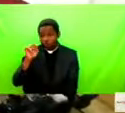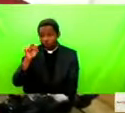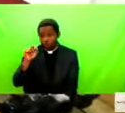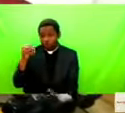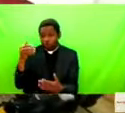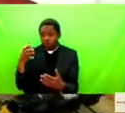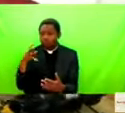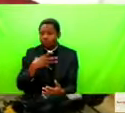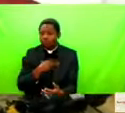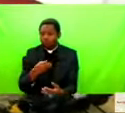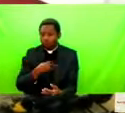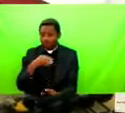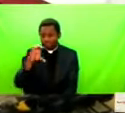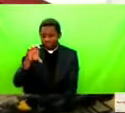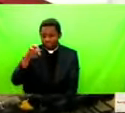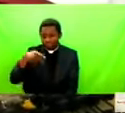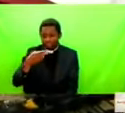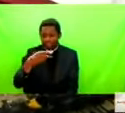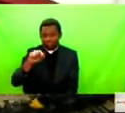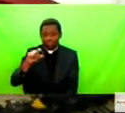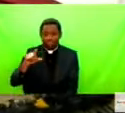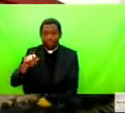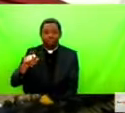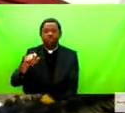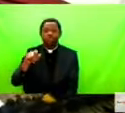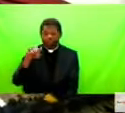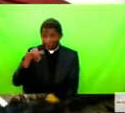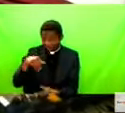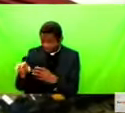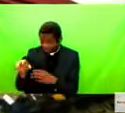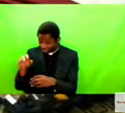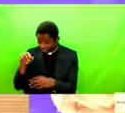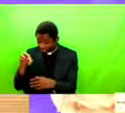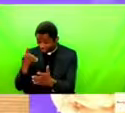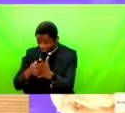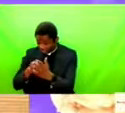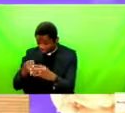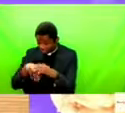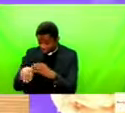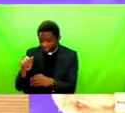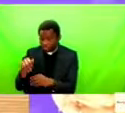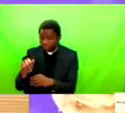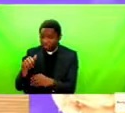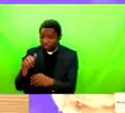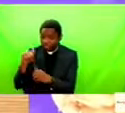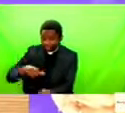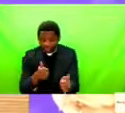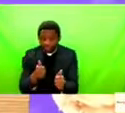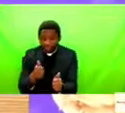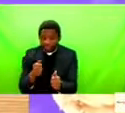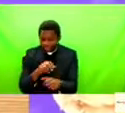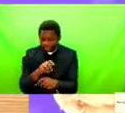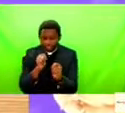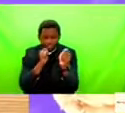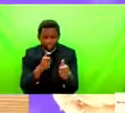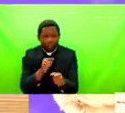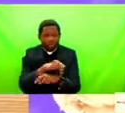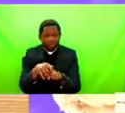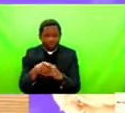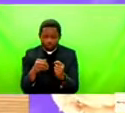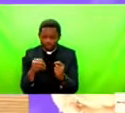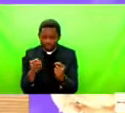He's a deacon from Baptist, but he's the one who gives us all the cinema vans that you see.